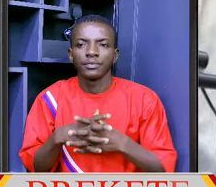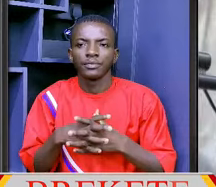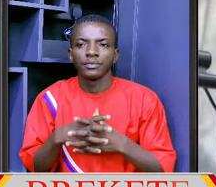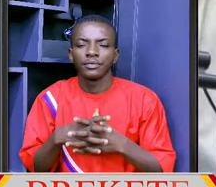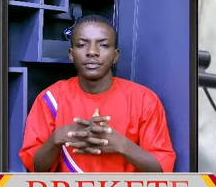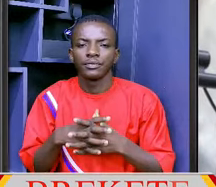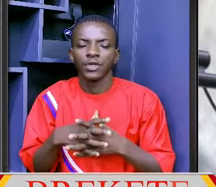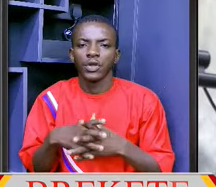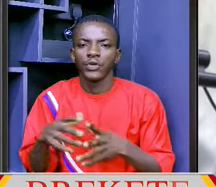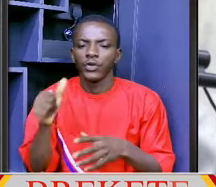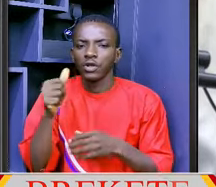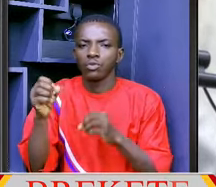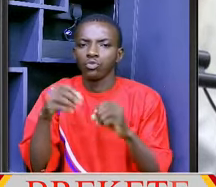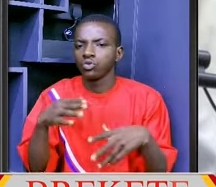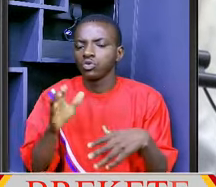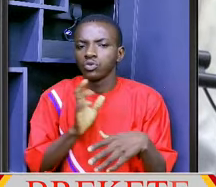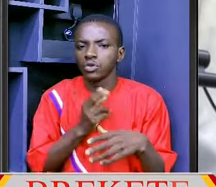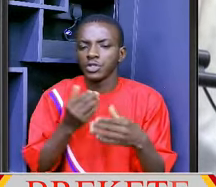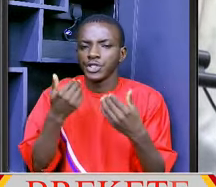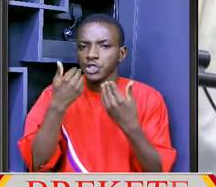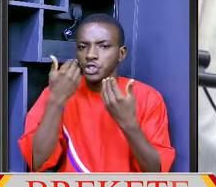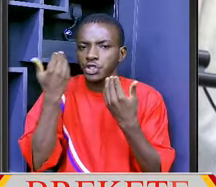Fulani kumba de kunya.